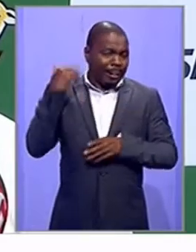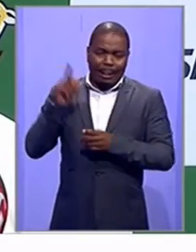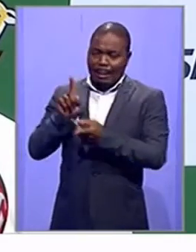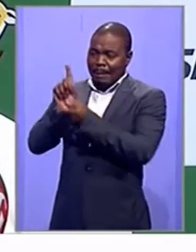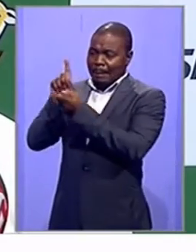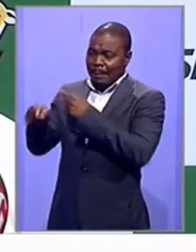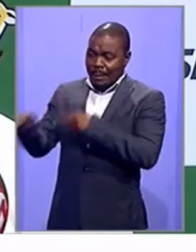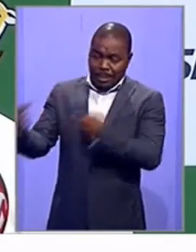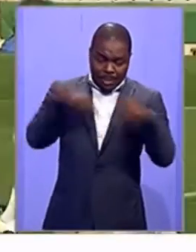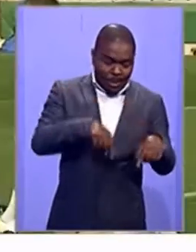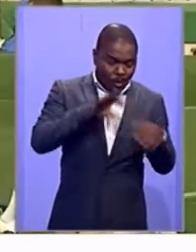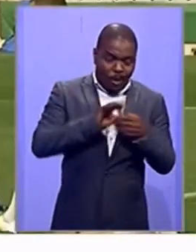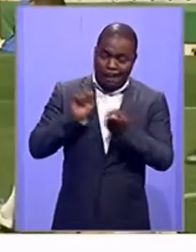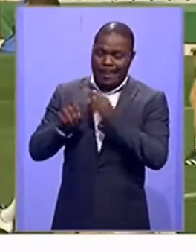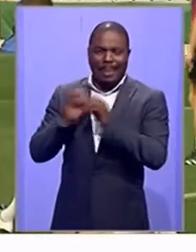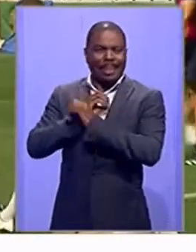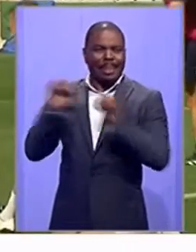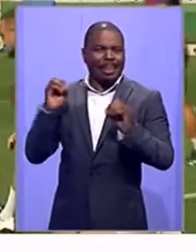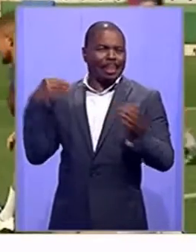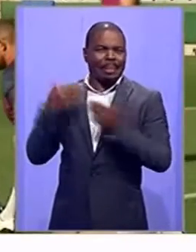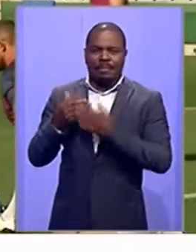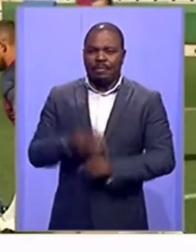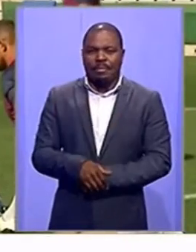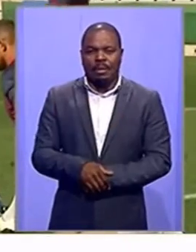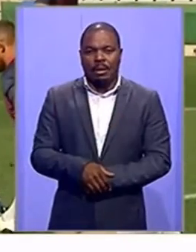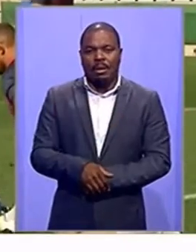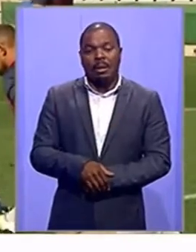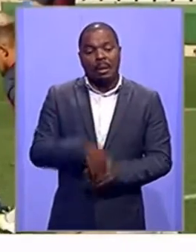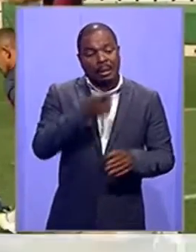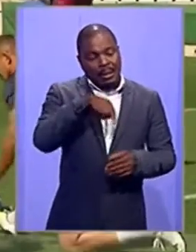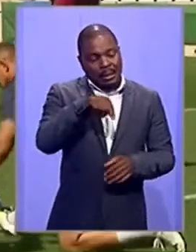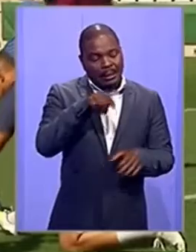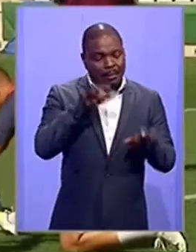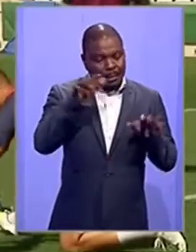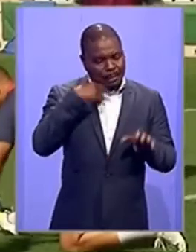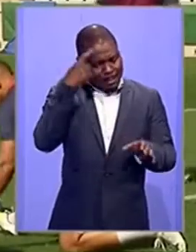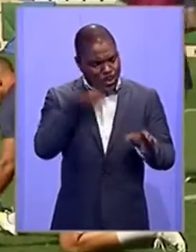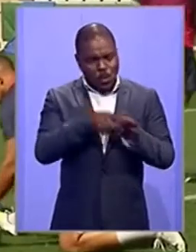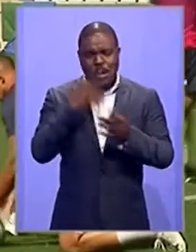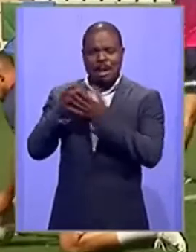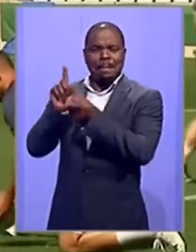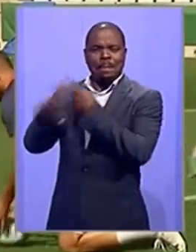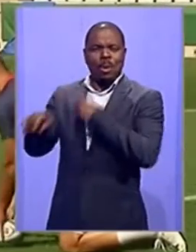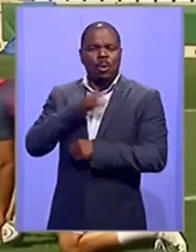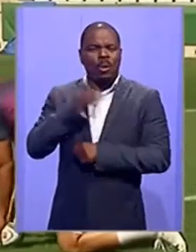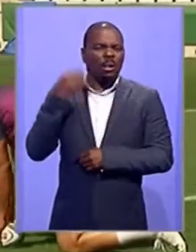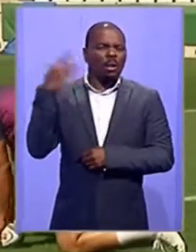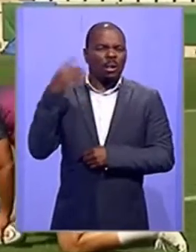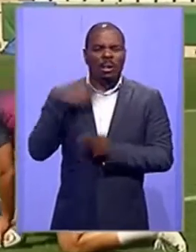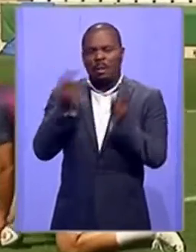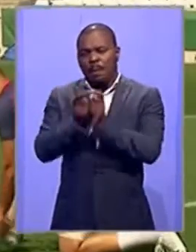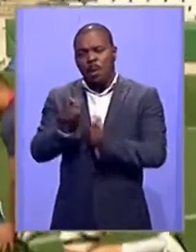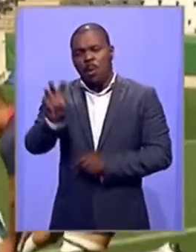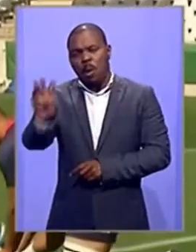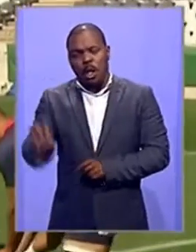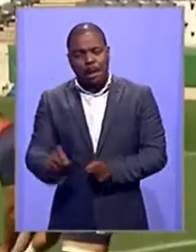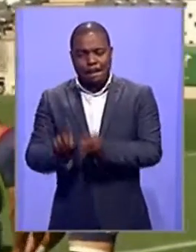the All Blacks in South Africa. Ho bona la Springboks e le thatohatsi dipapading tsena ka mora ho hlola Wales ka 2-1 dipapading tsa